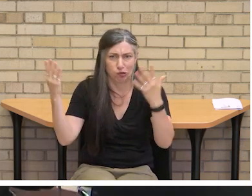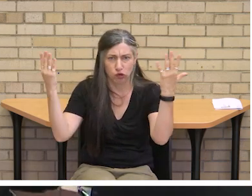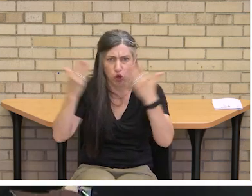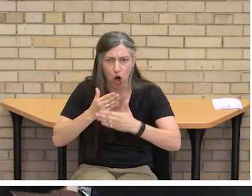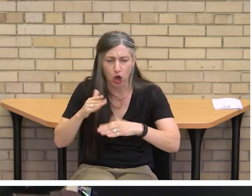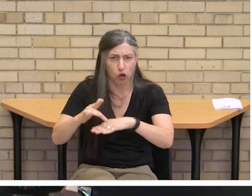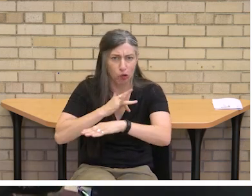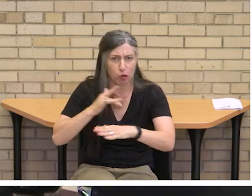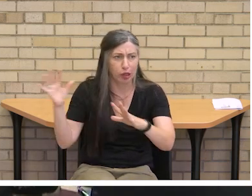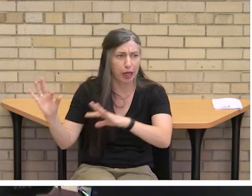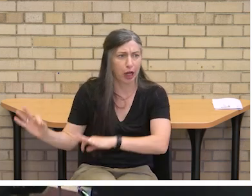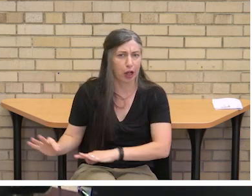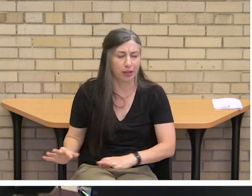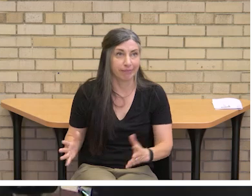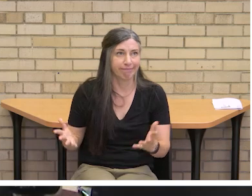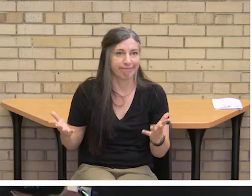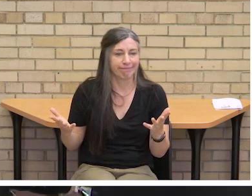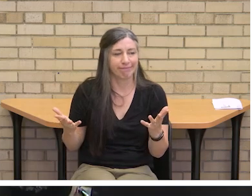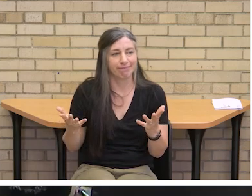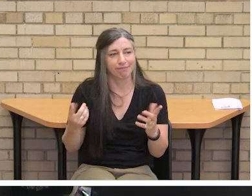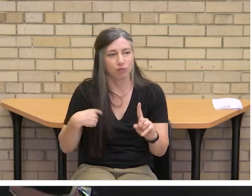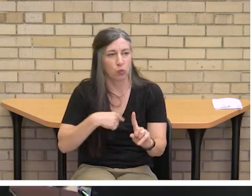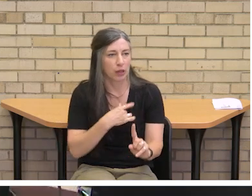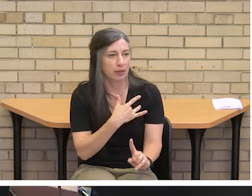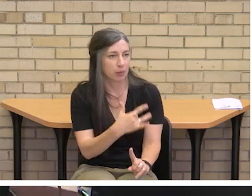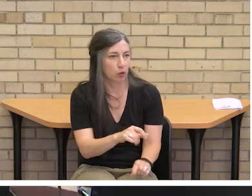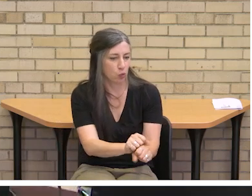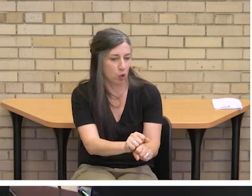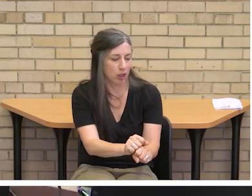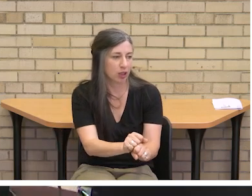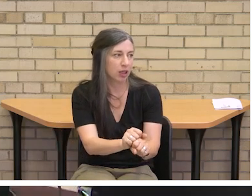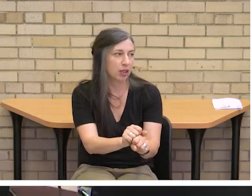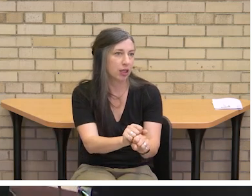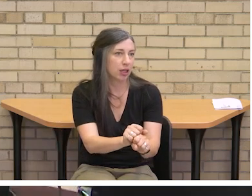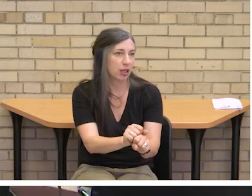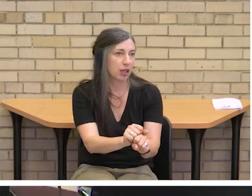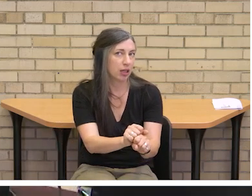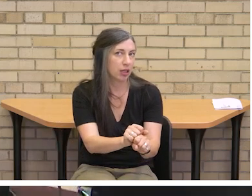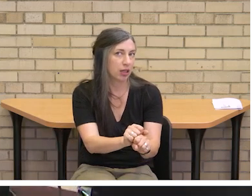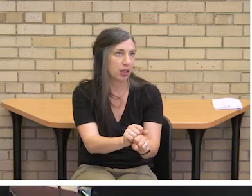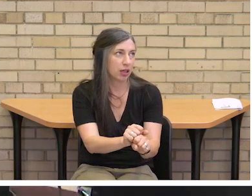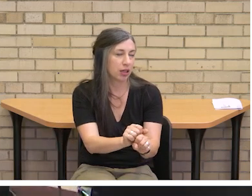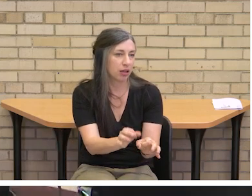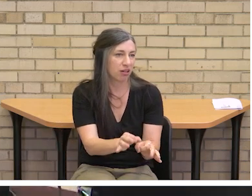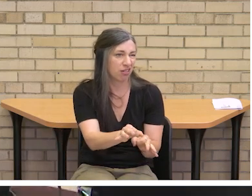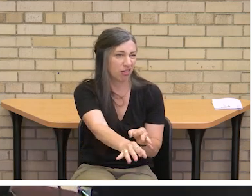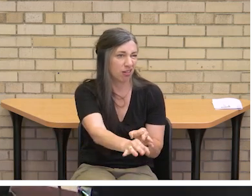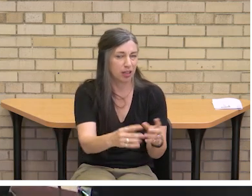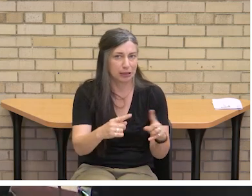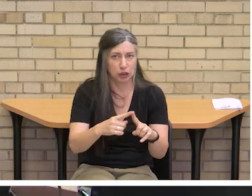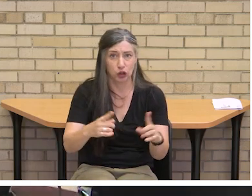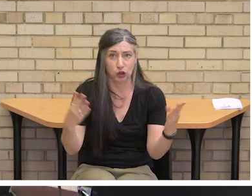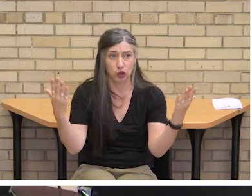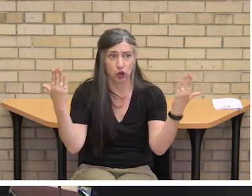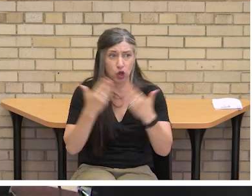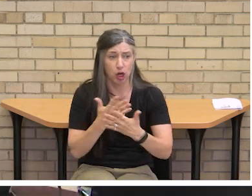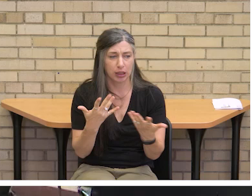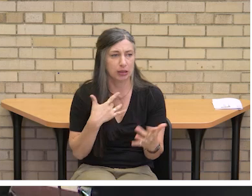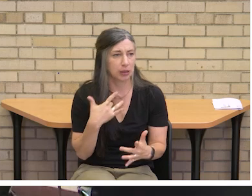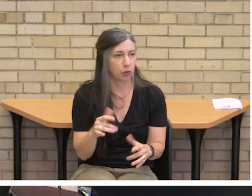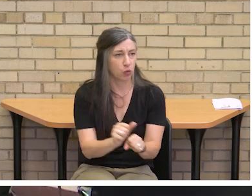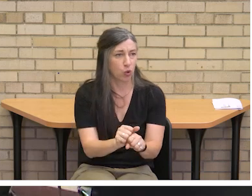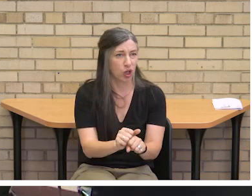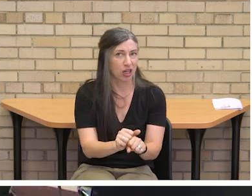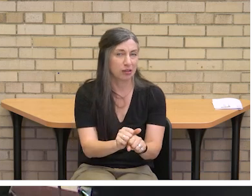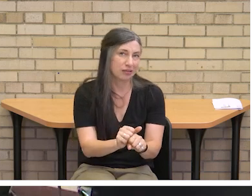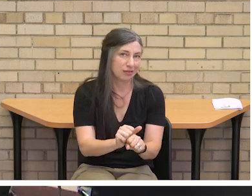gets lighter, a little later, we'll usually go to later in the morning and goes dark a little earlier. We'll usually go to